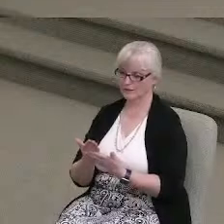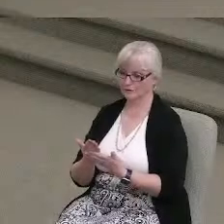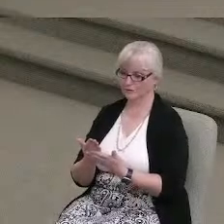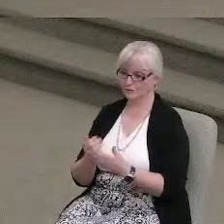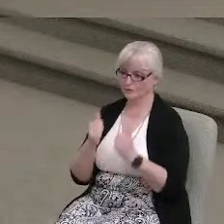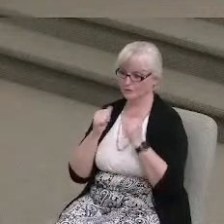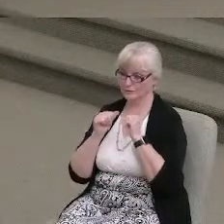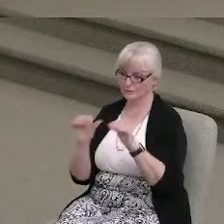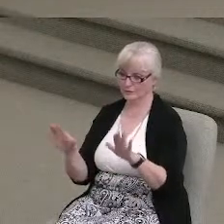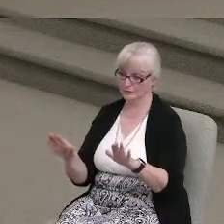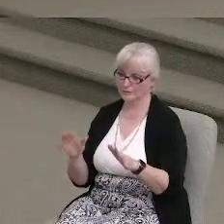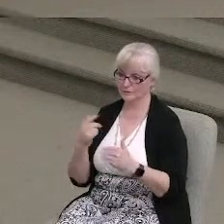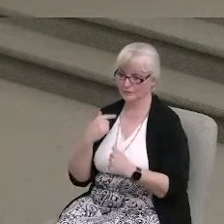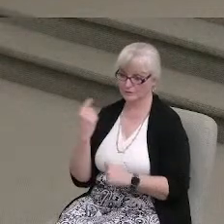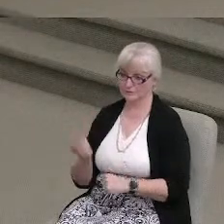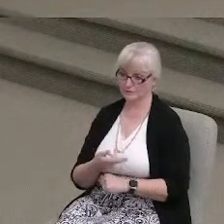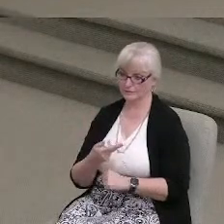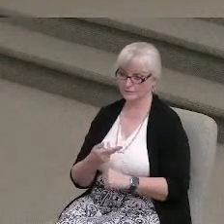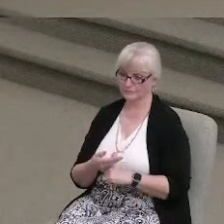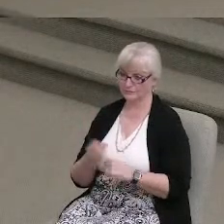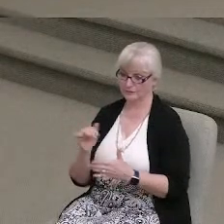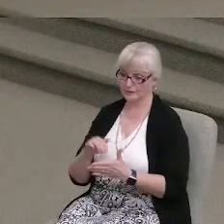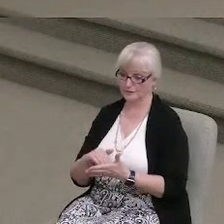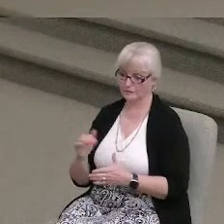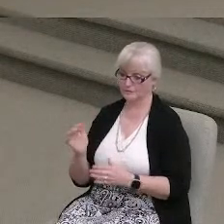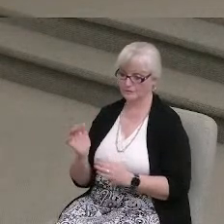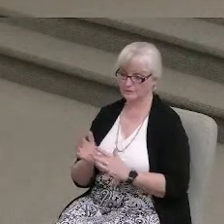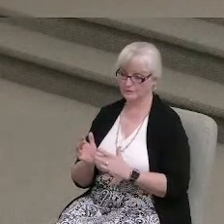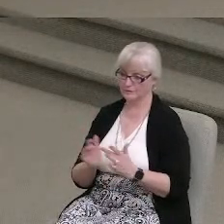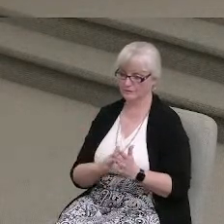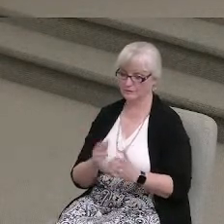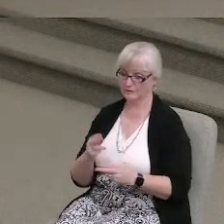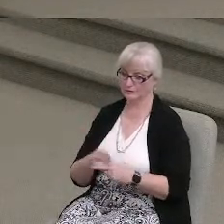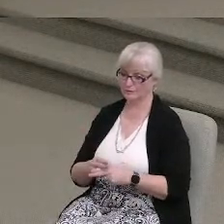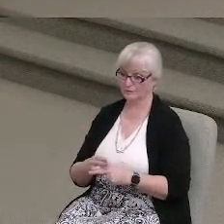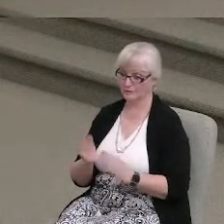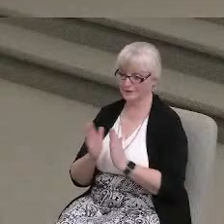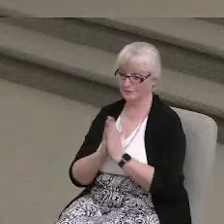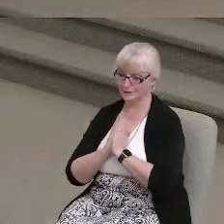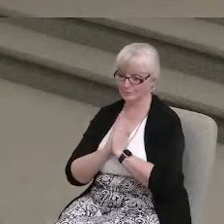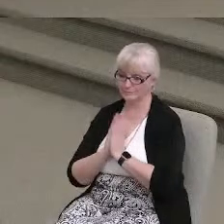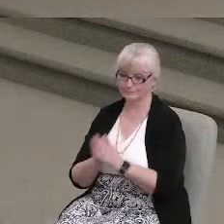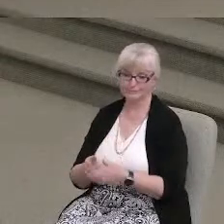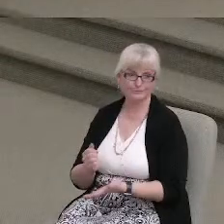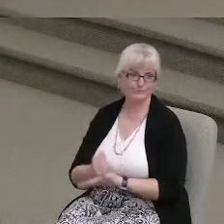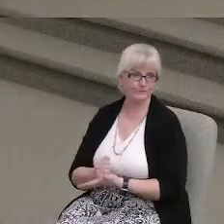that we do. And in Jesus' name I pray, amen.